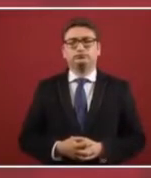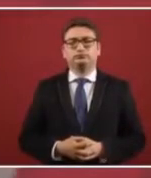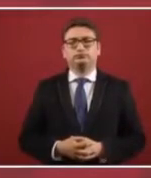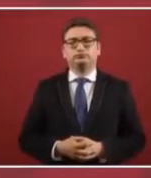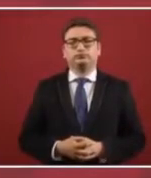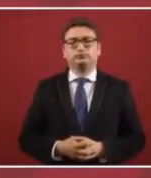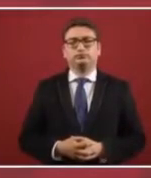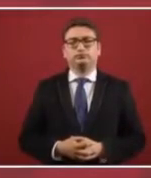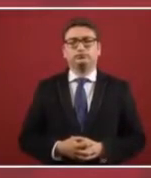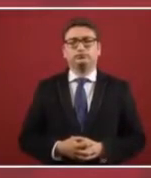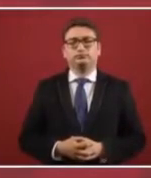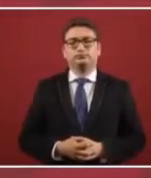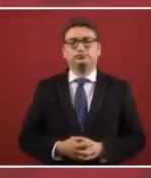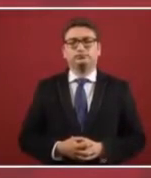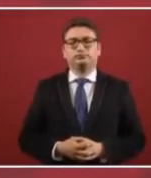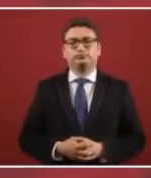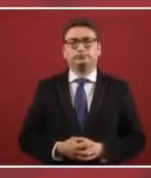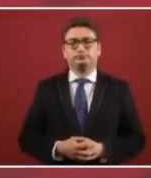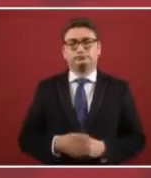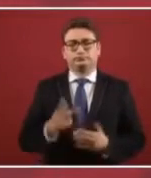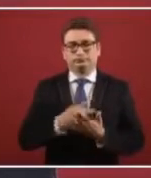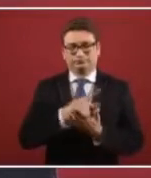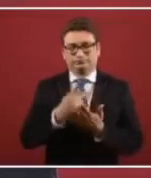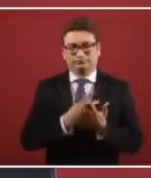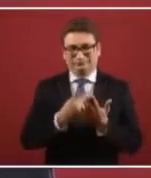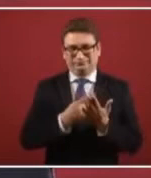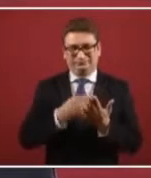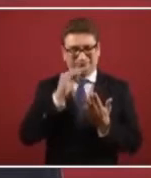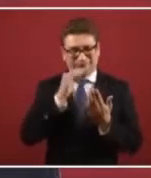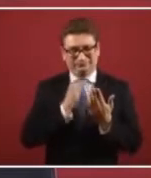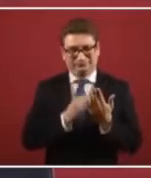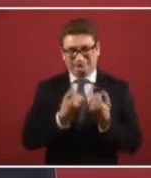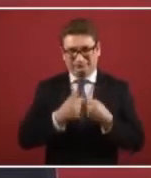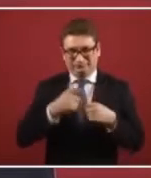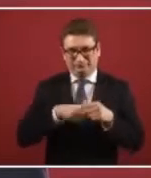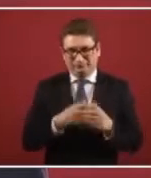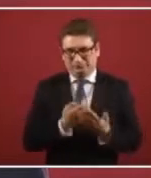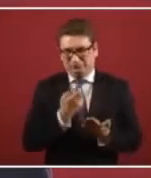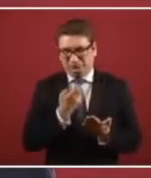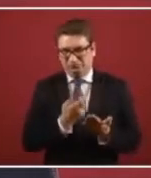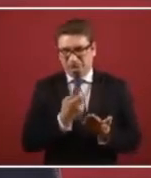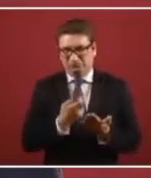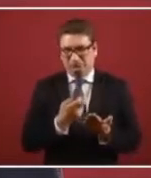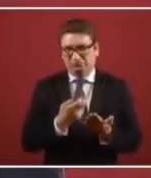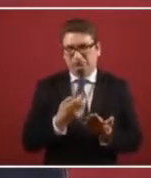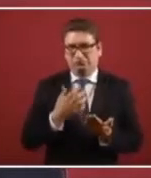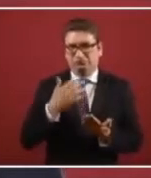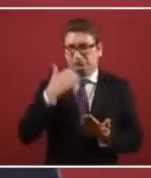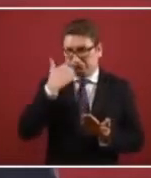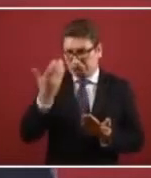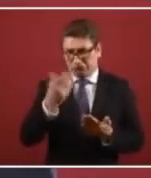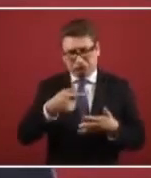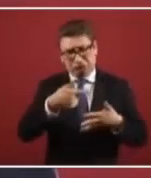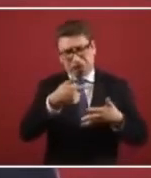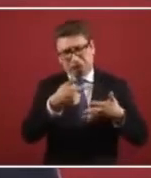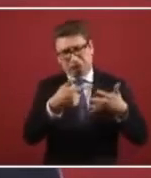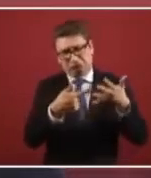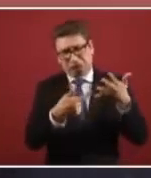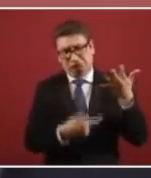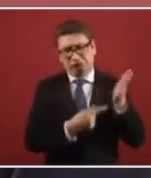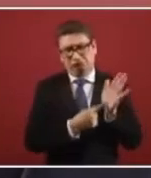the social program I can I can even